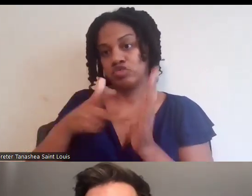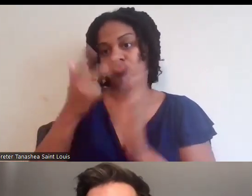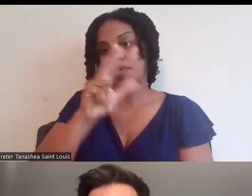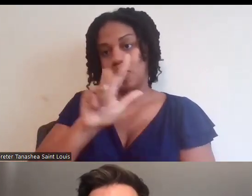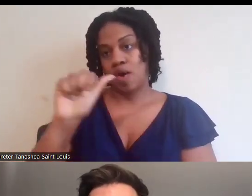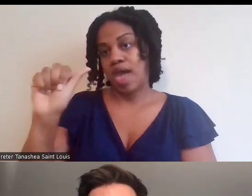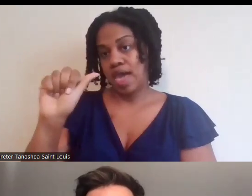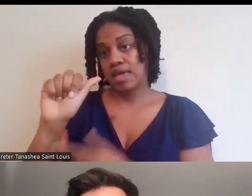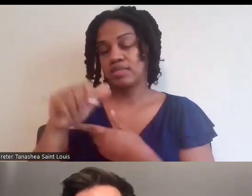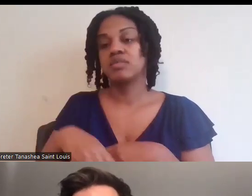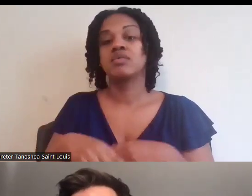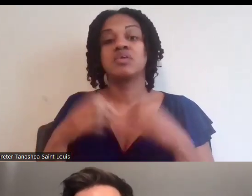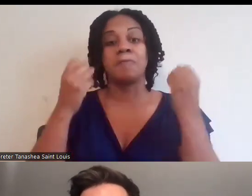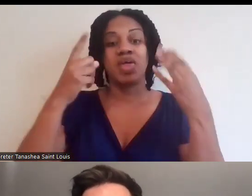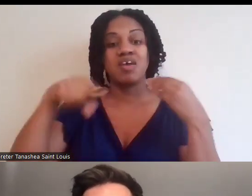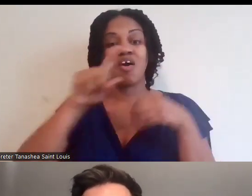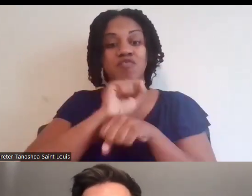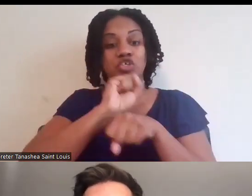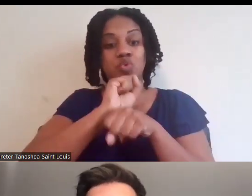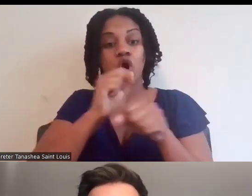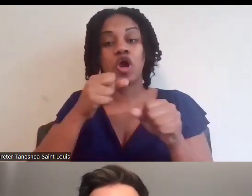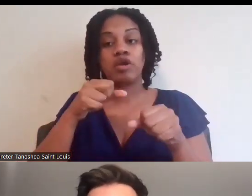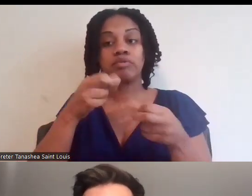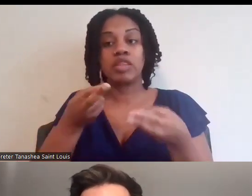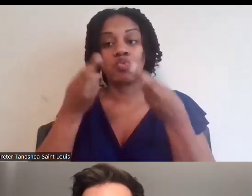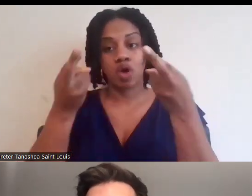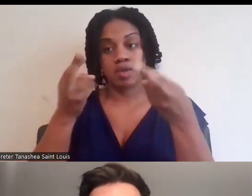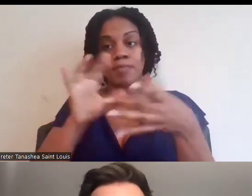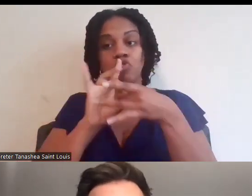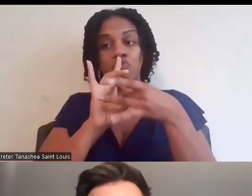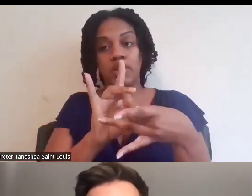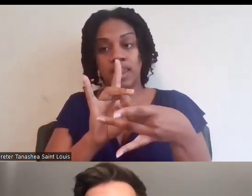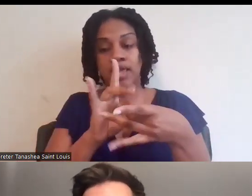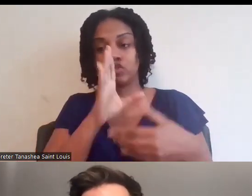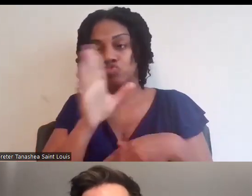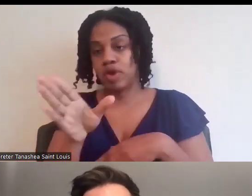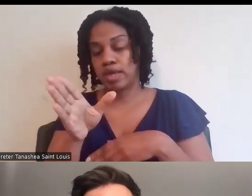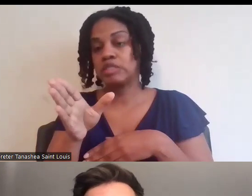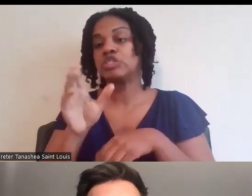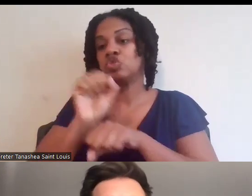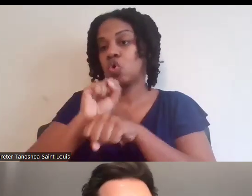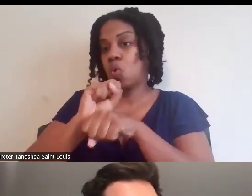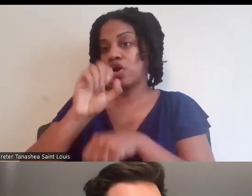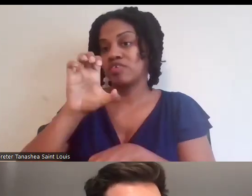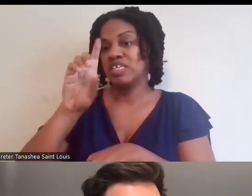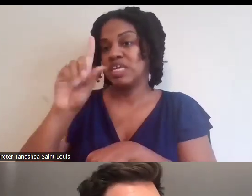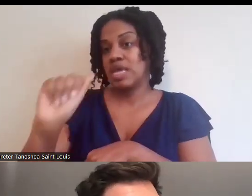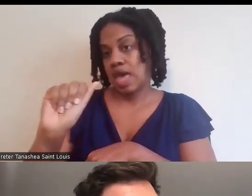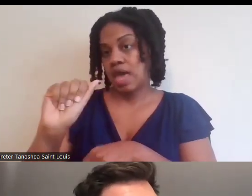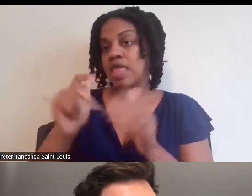lot of this work and a lot of the recommendations relate directly to the work of CDA and the